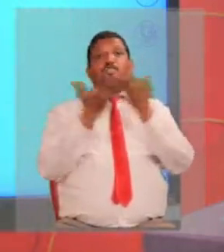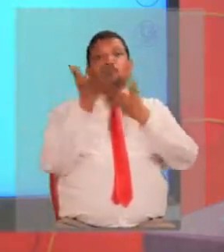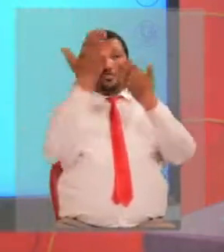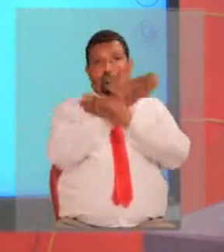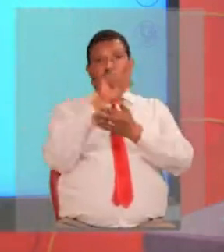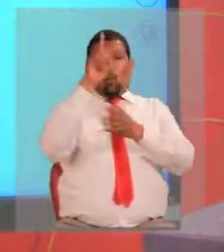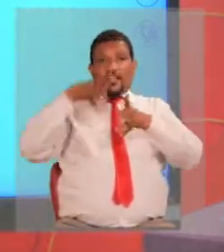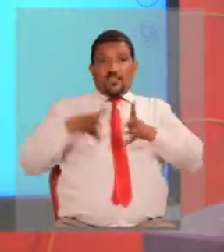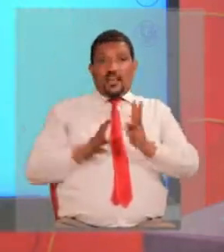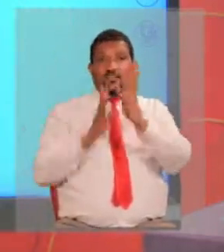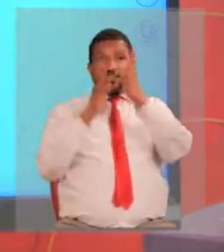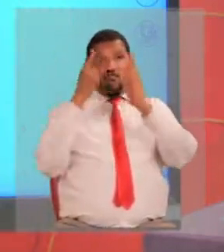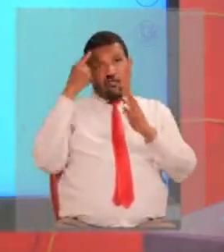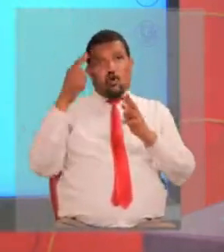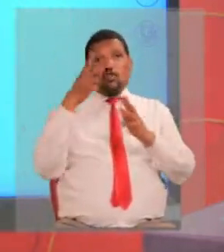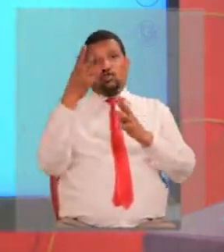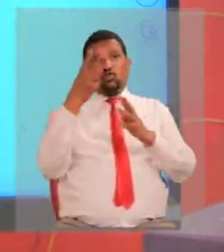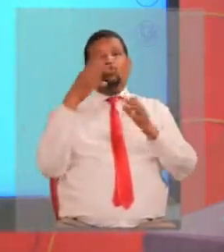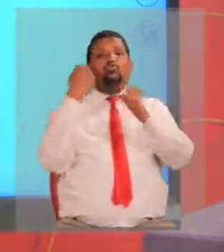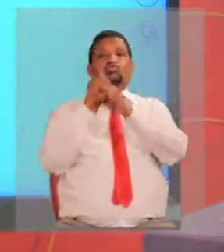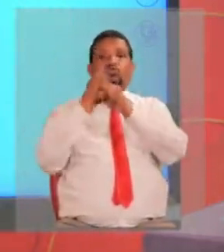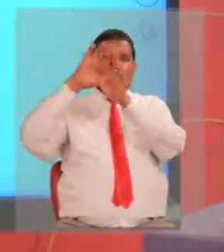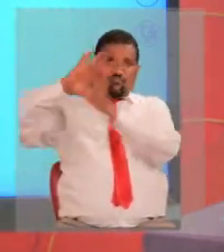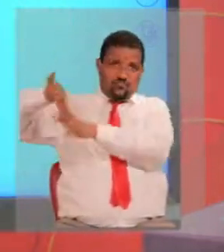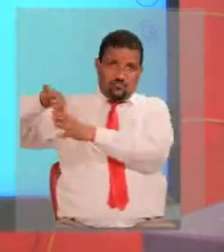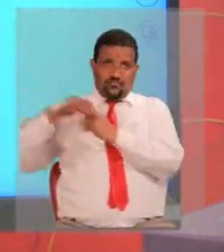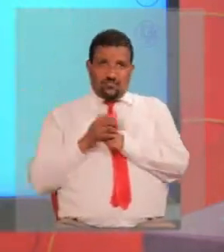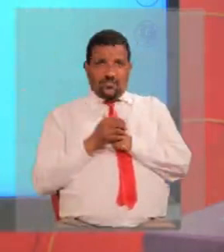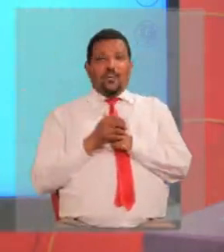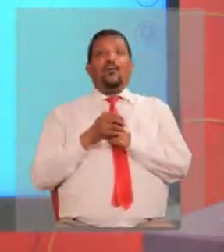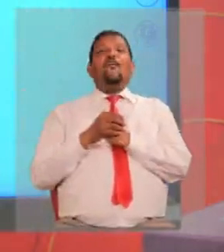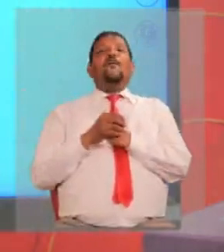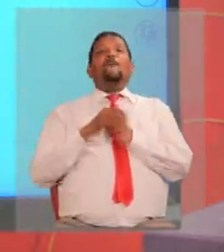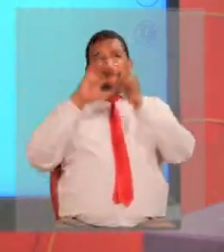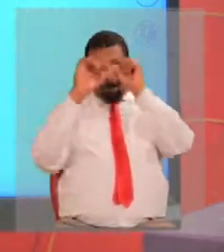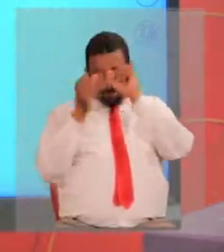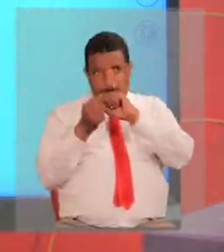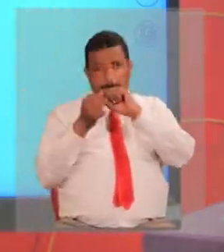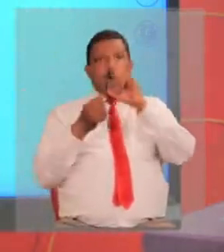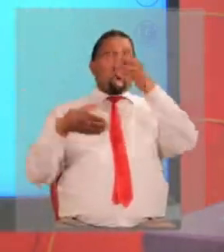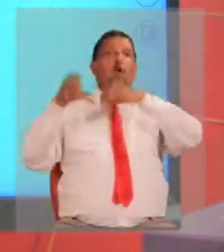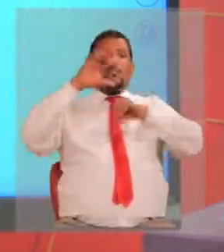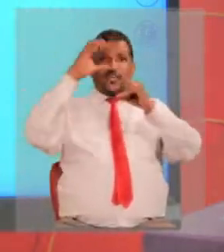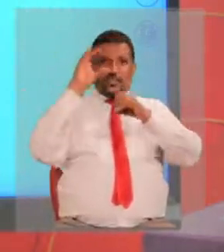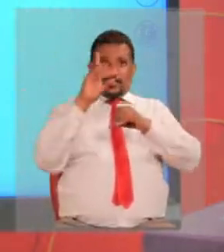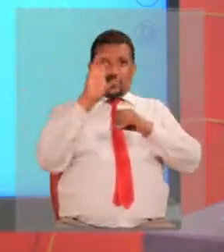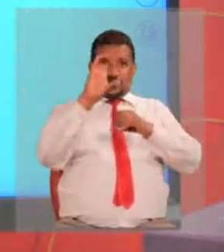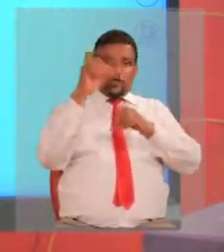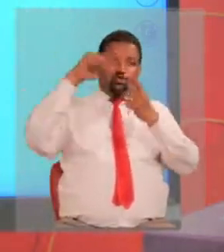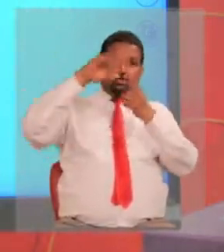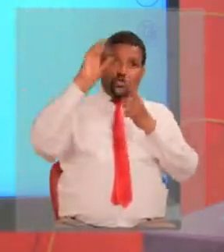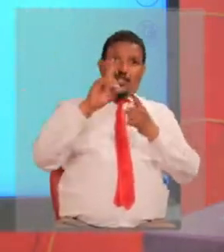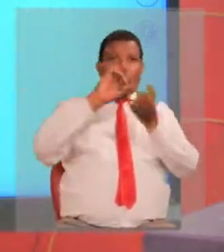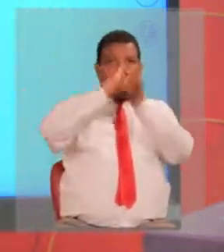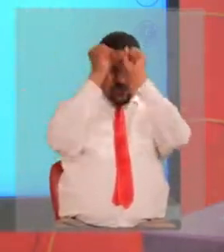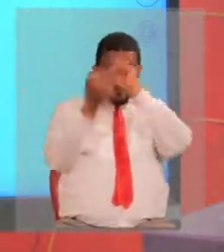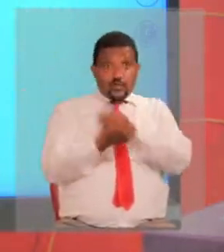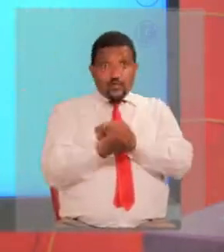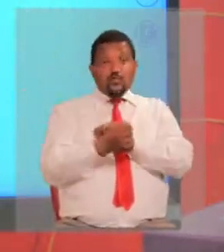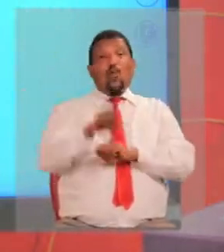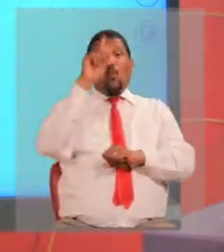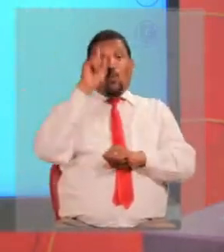substituting 1 tractor for 2 labor. And finally, when we come across from combination C to D, we are